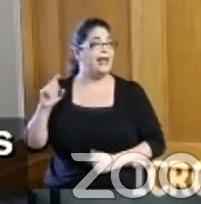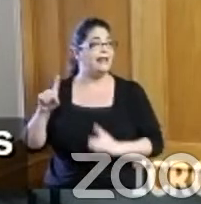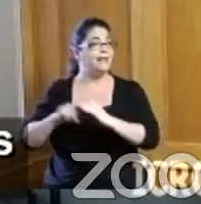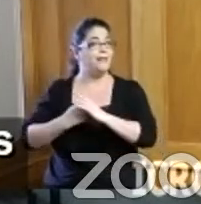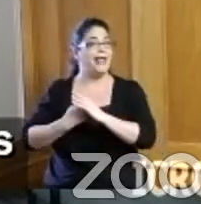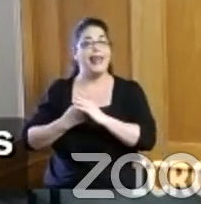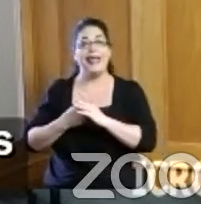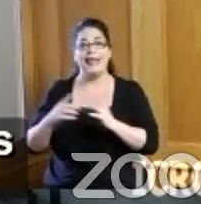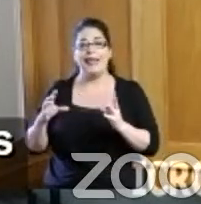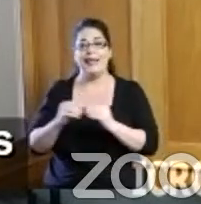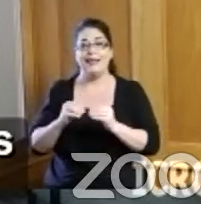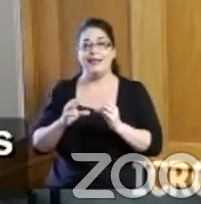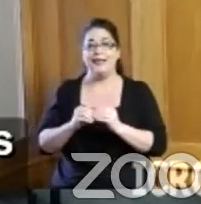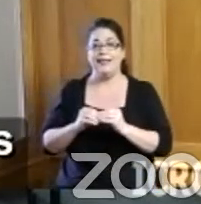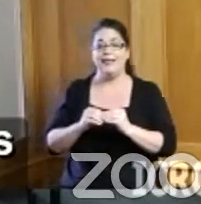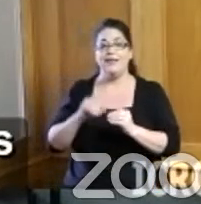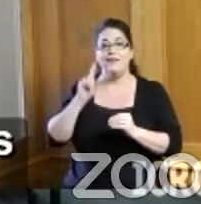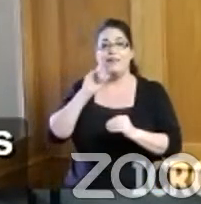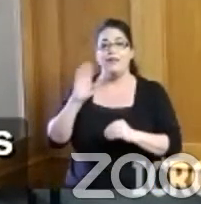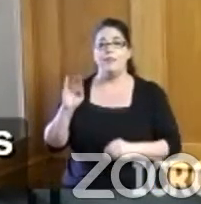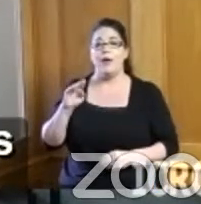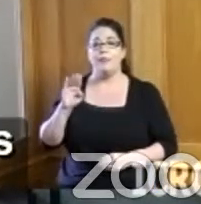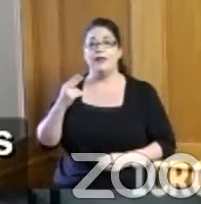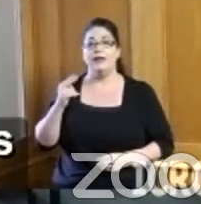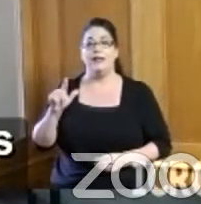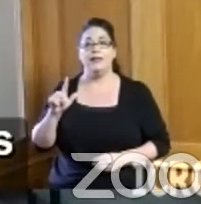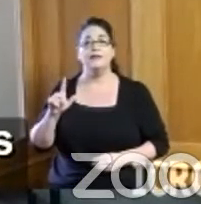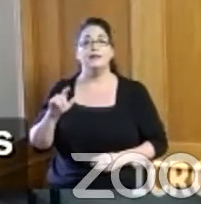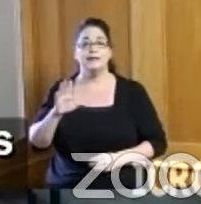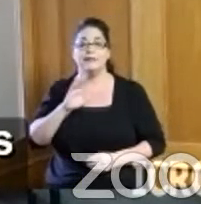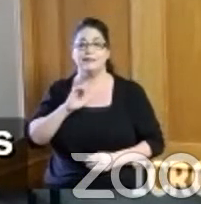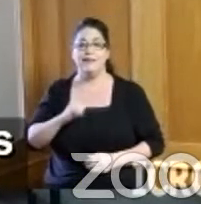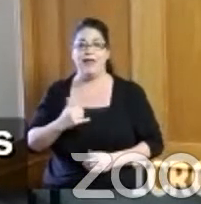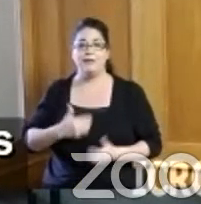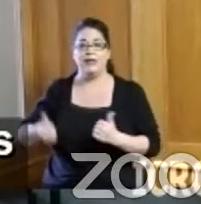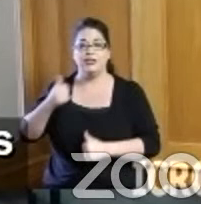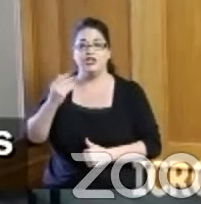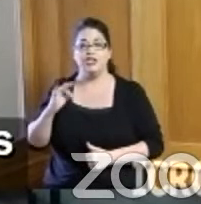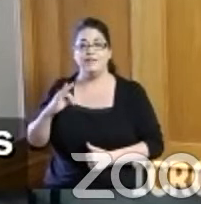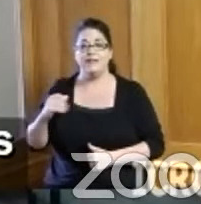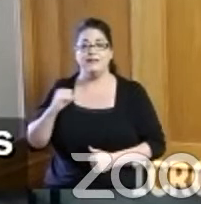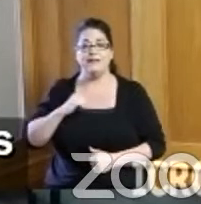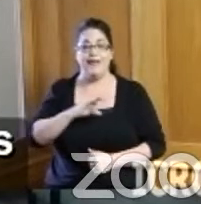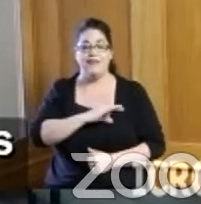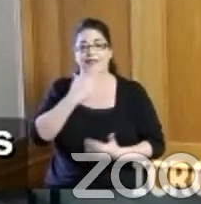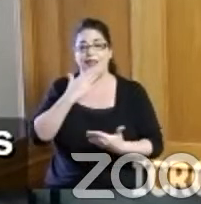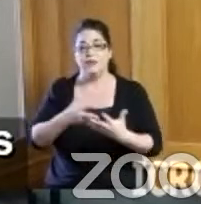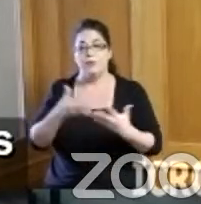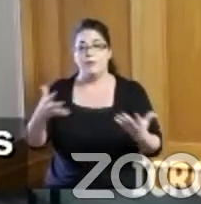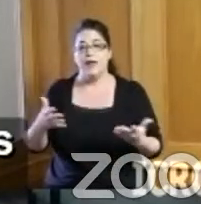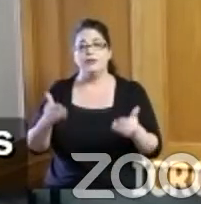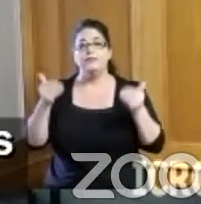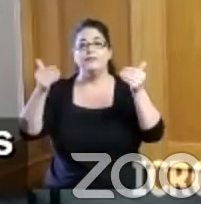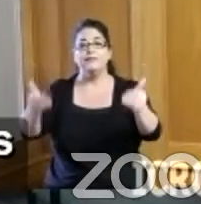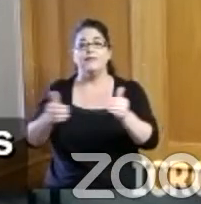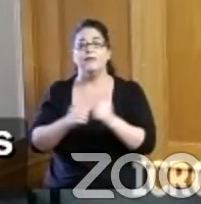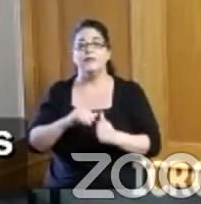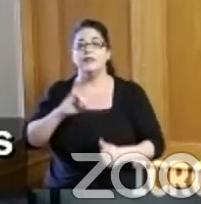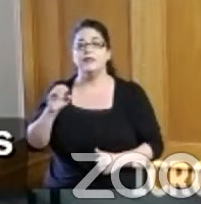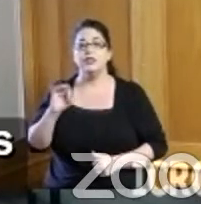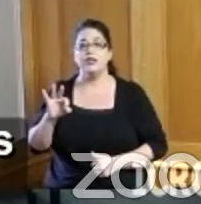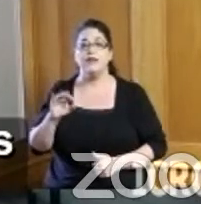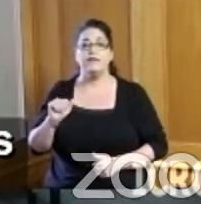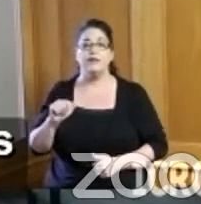beginning of the pandemic. Bishop Bobby Hilton is my chief of staff. So thank you so much. We will move forward to Jeff